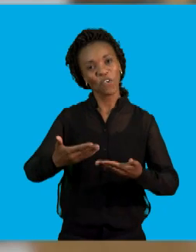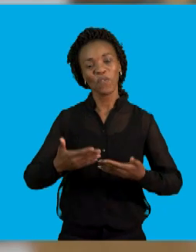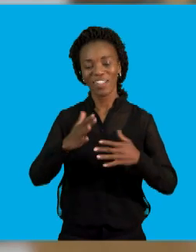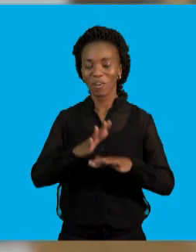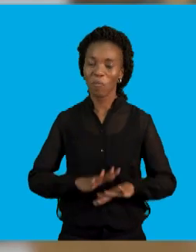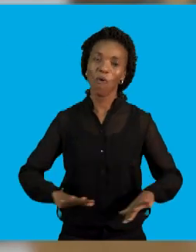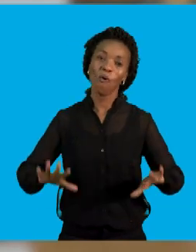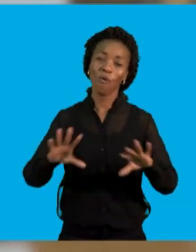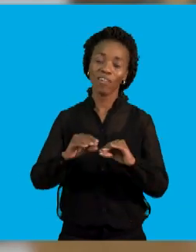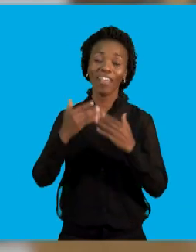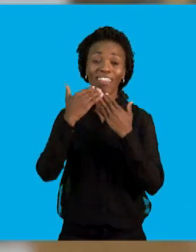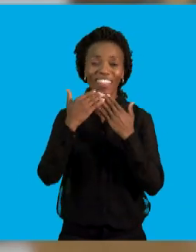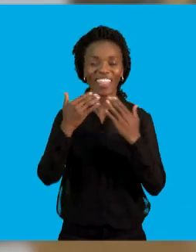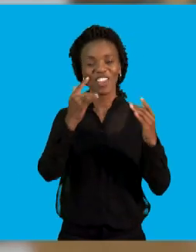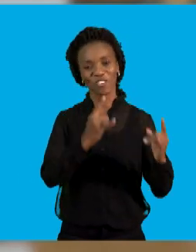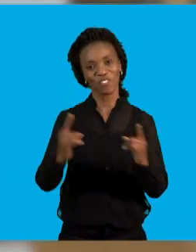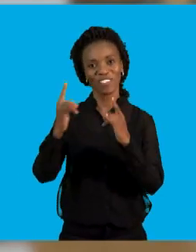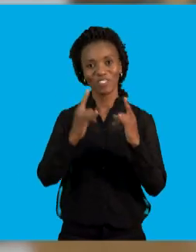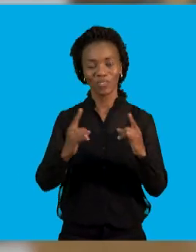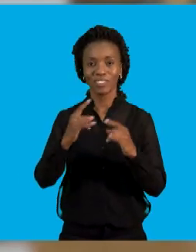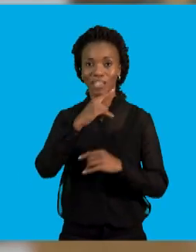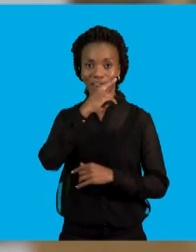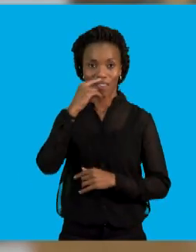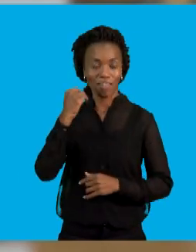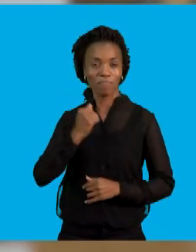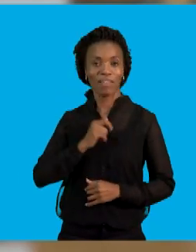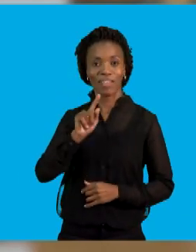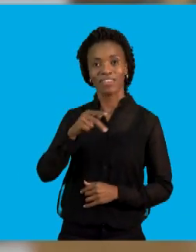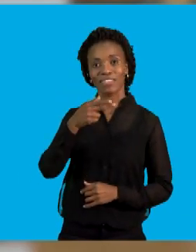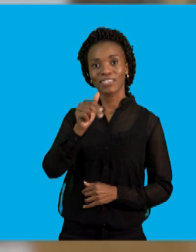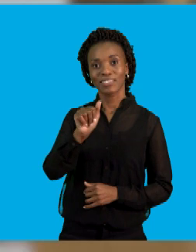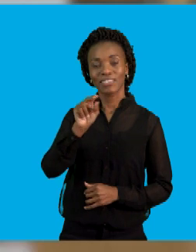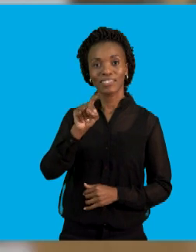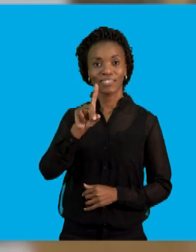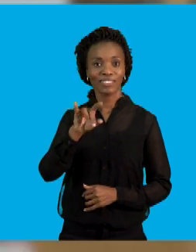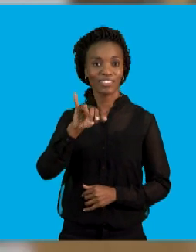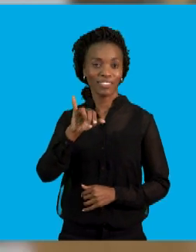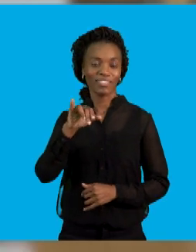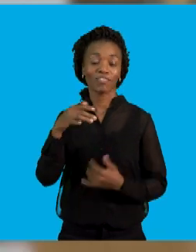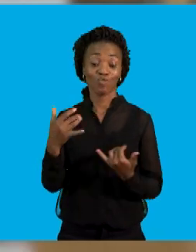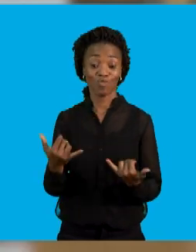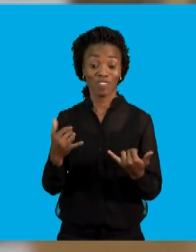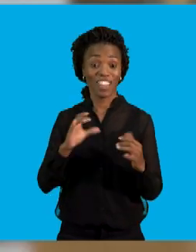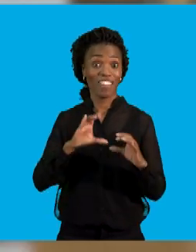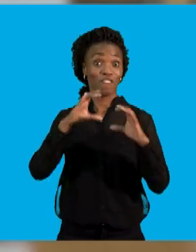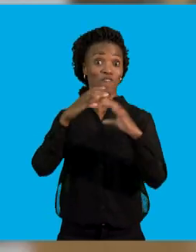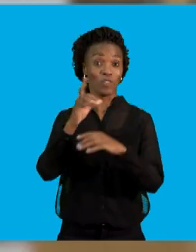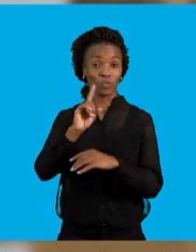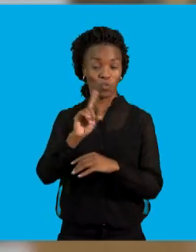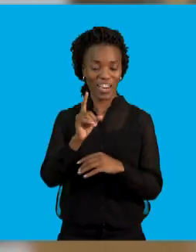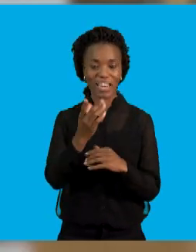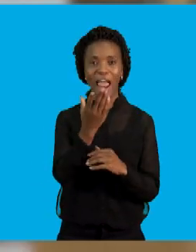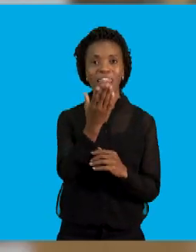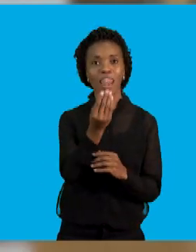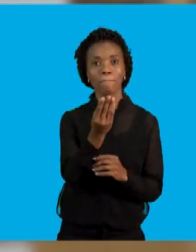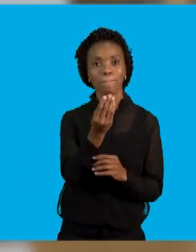Welcome everyone, and thank you for joining me. My name is Tandin Tlapo, and today we are looking at number and bar scale.